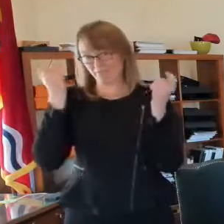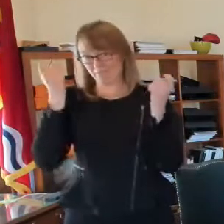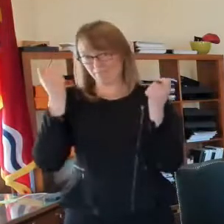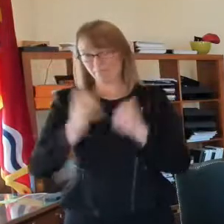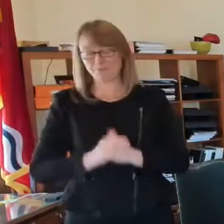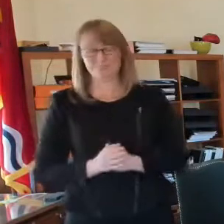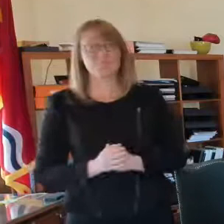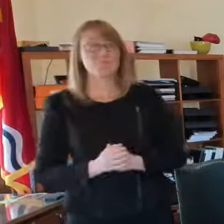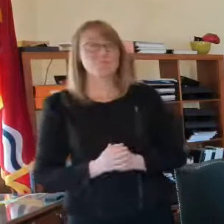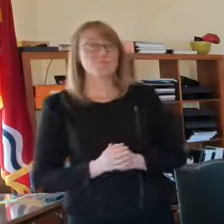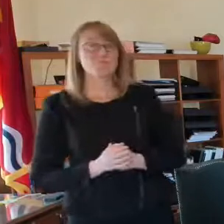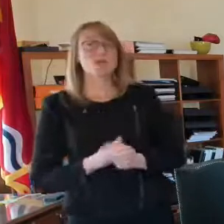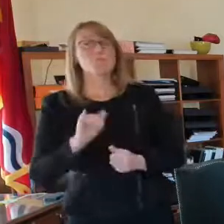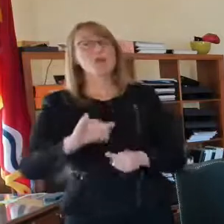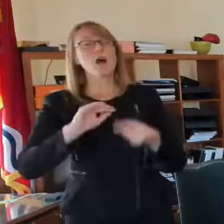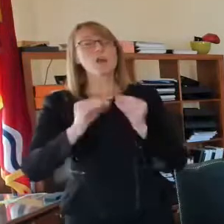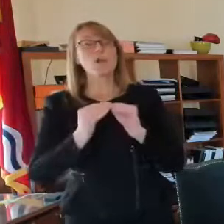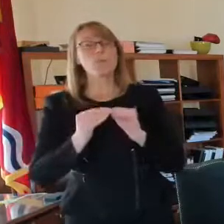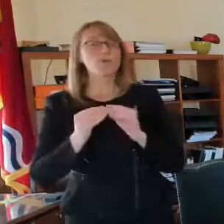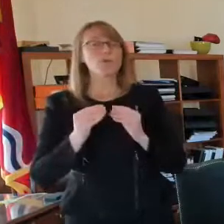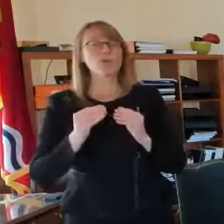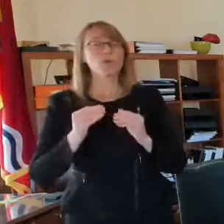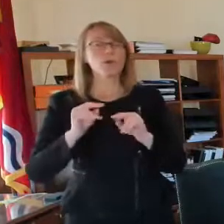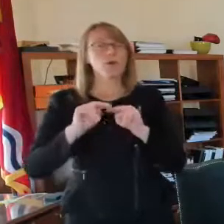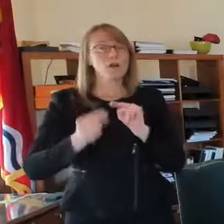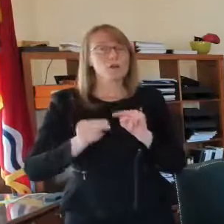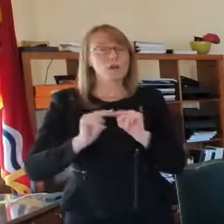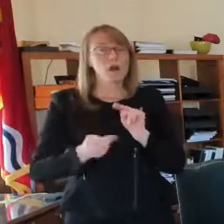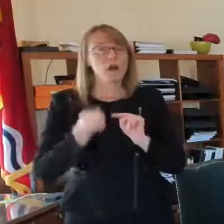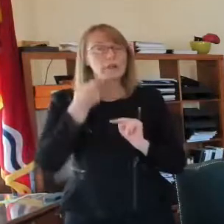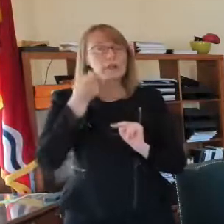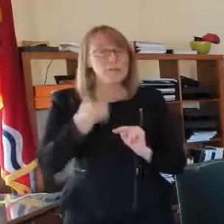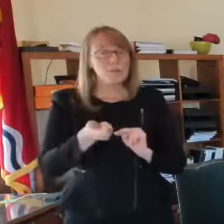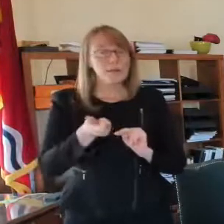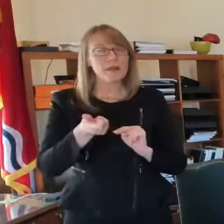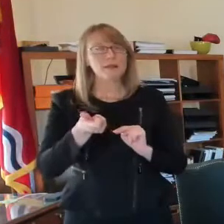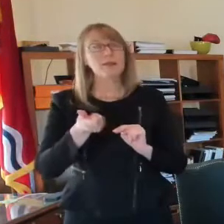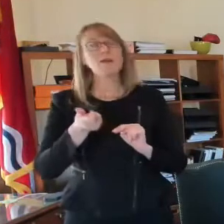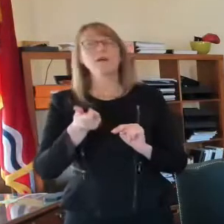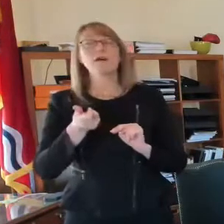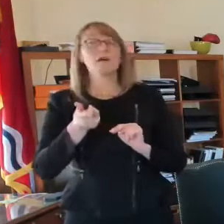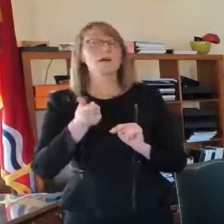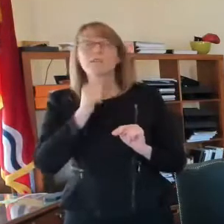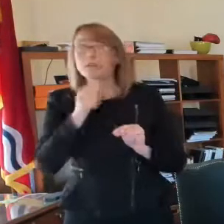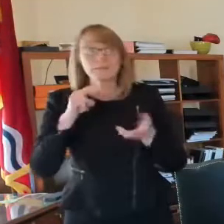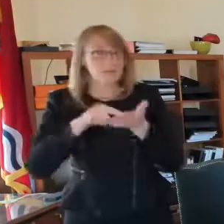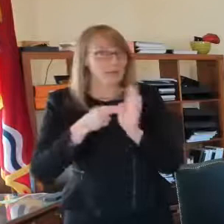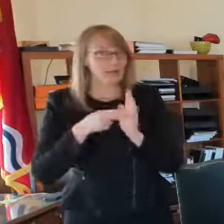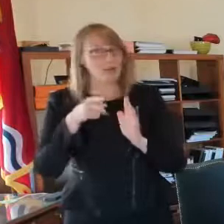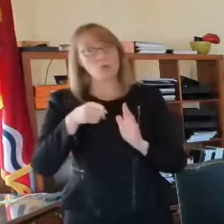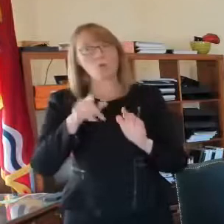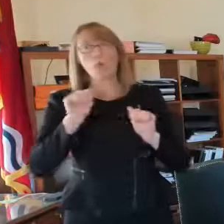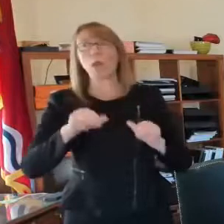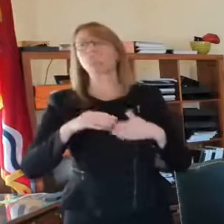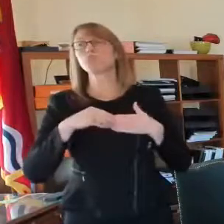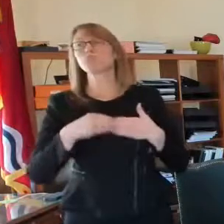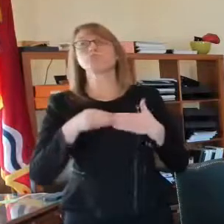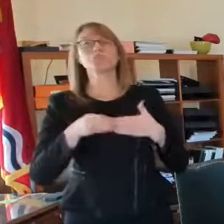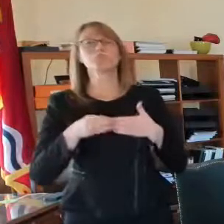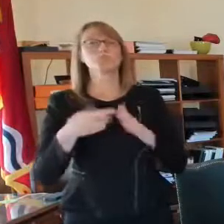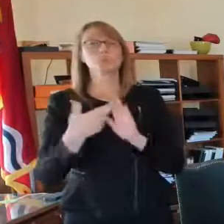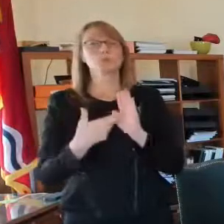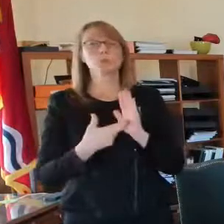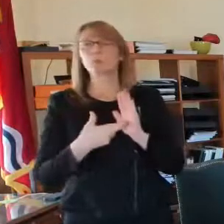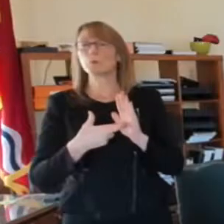It's not down enough that you can let your guard down at all, but at least the hospitalization number is a little